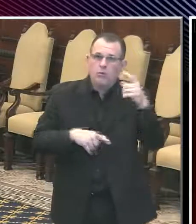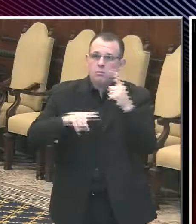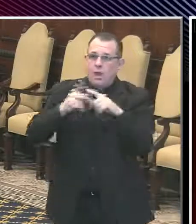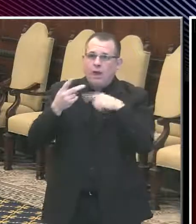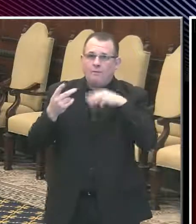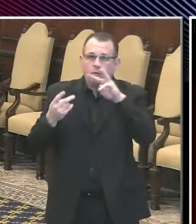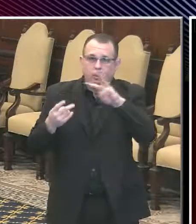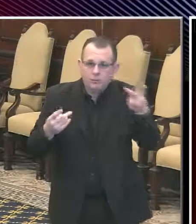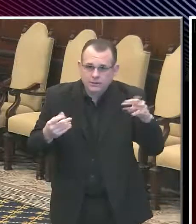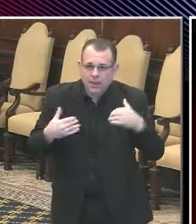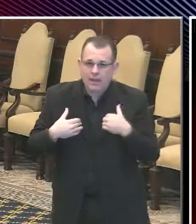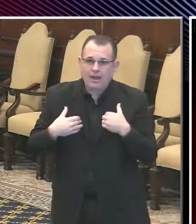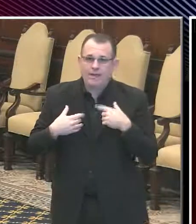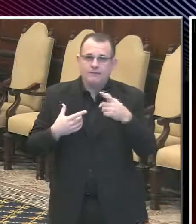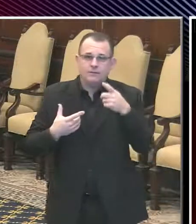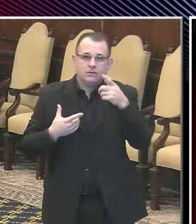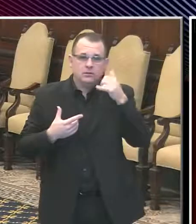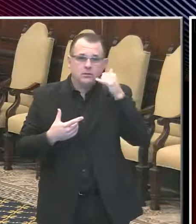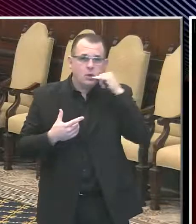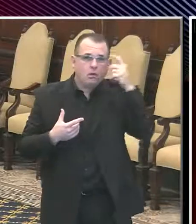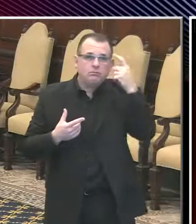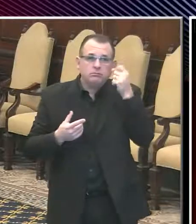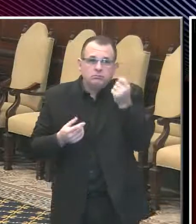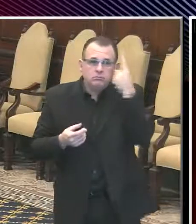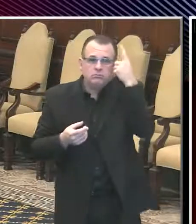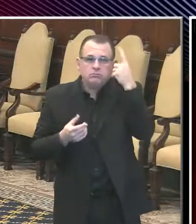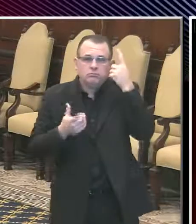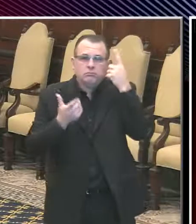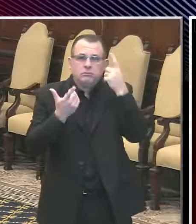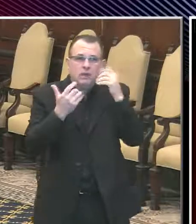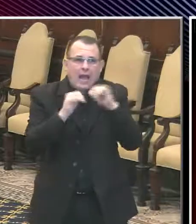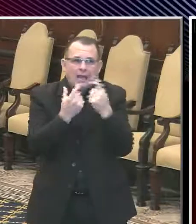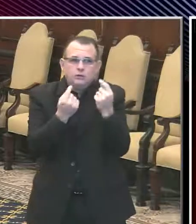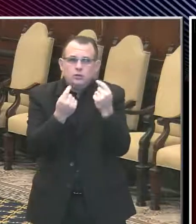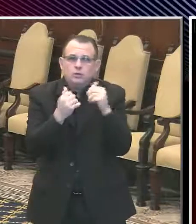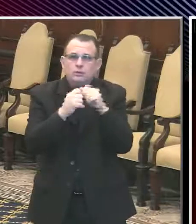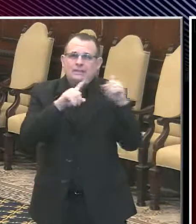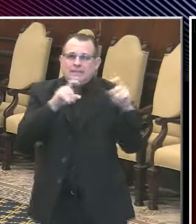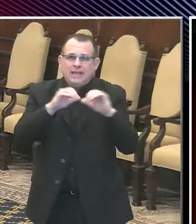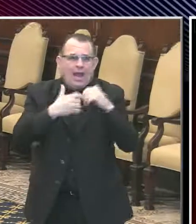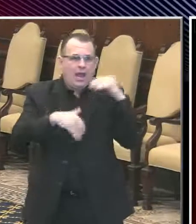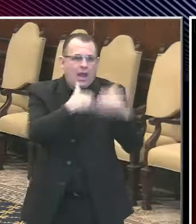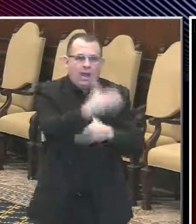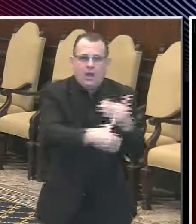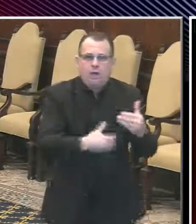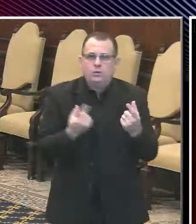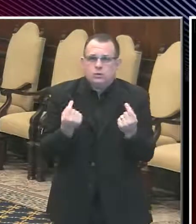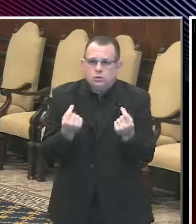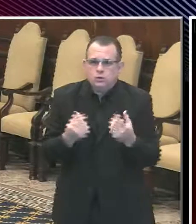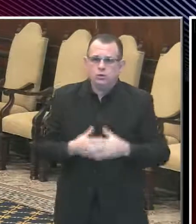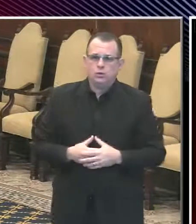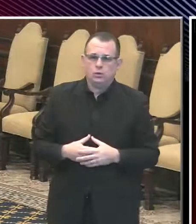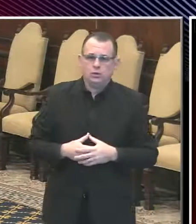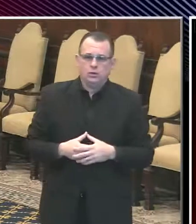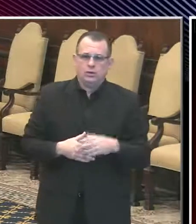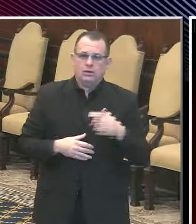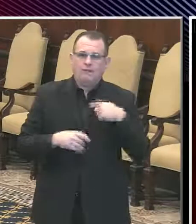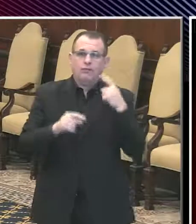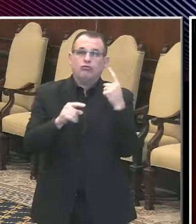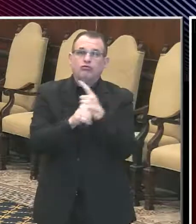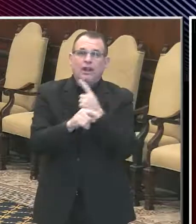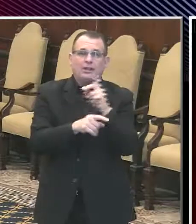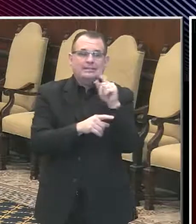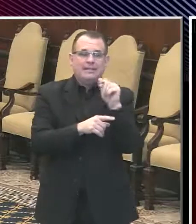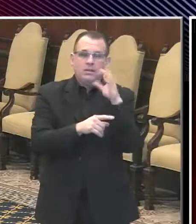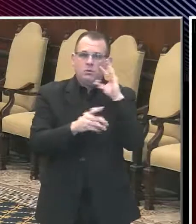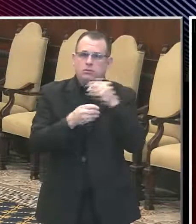for persons to understand how to schedule a test, and providing the city with regular data on the number of persons tested. Dr. Farley